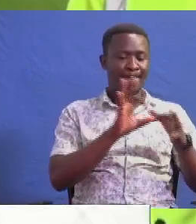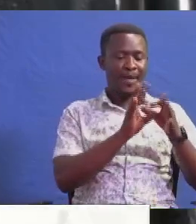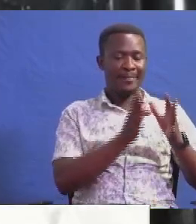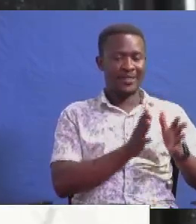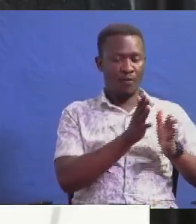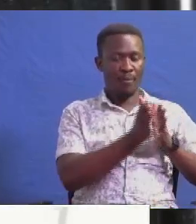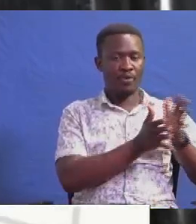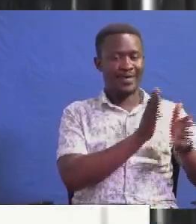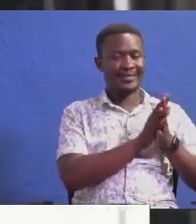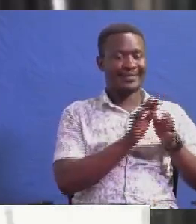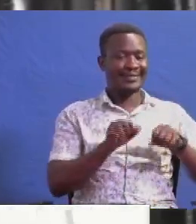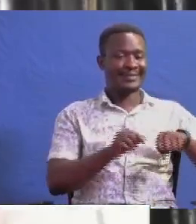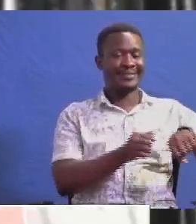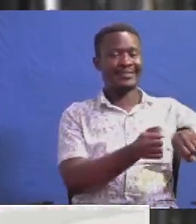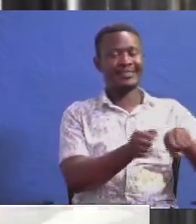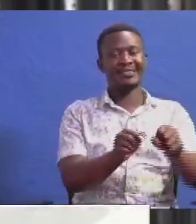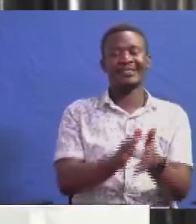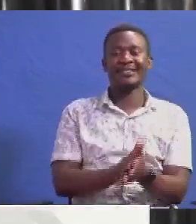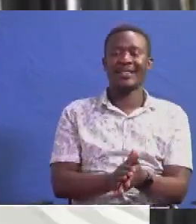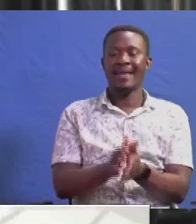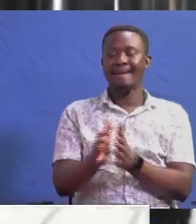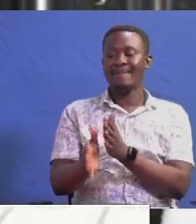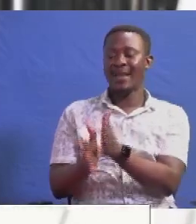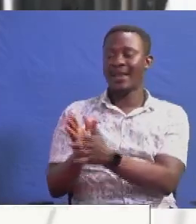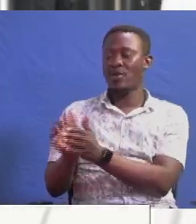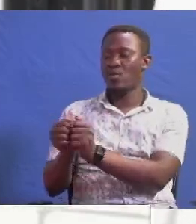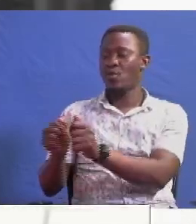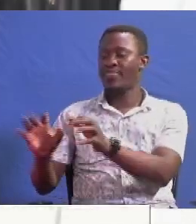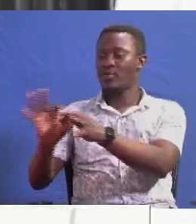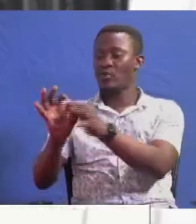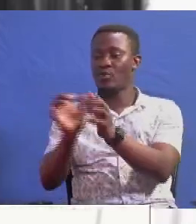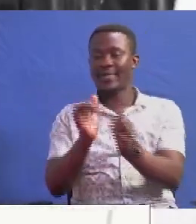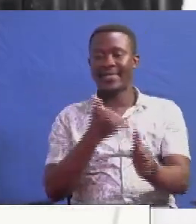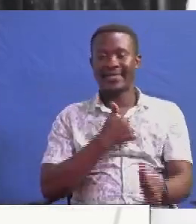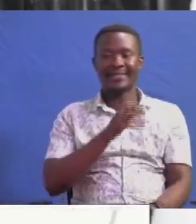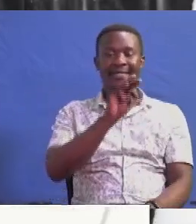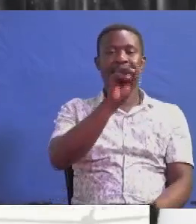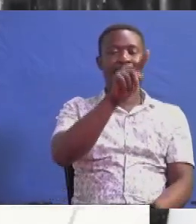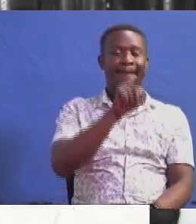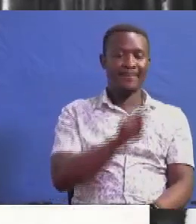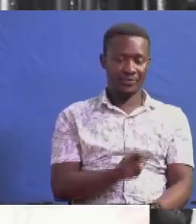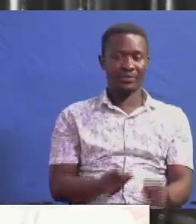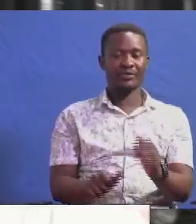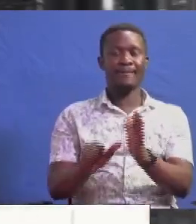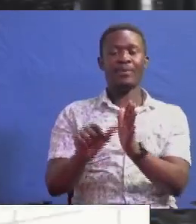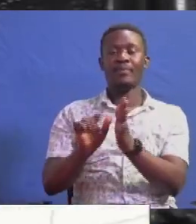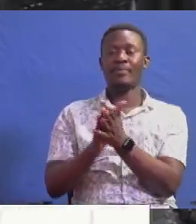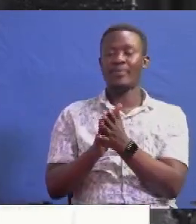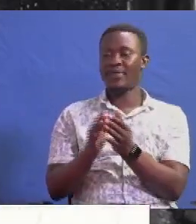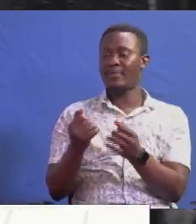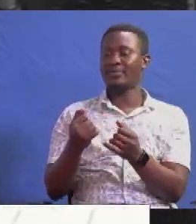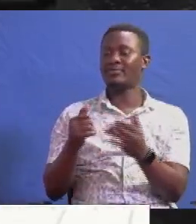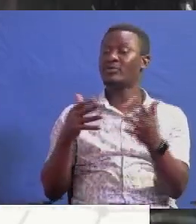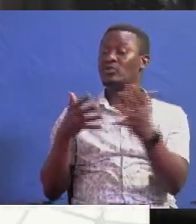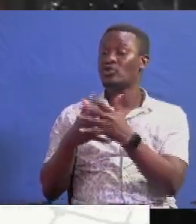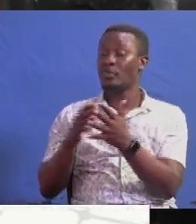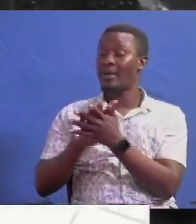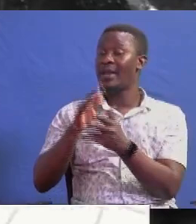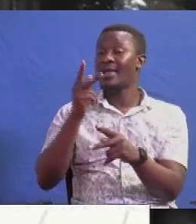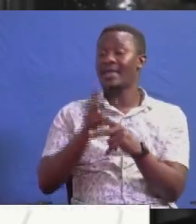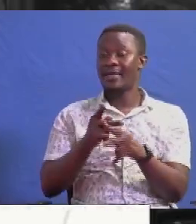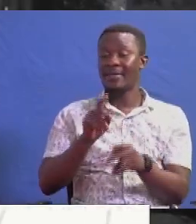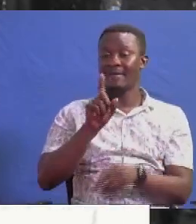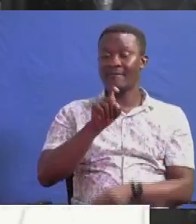strategy. With continued planning and collaboration, there is hope that the m-pox crisis in Kenya can be mitigated, keeping